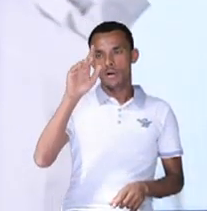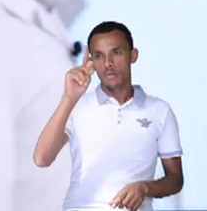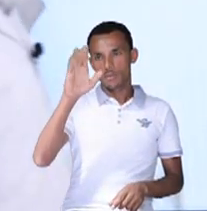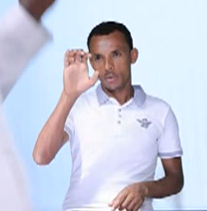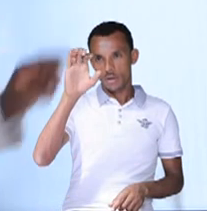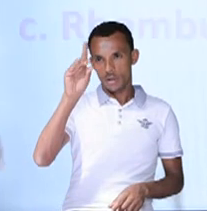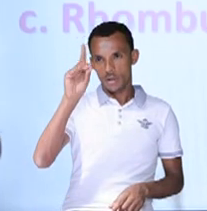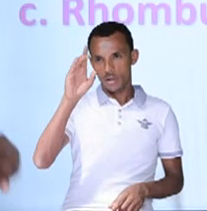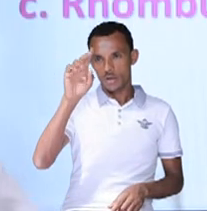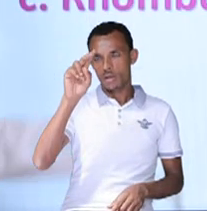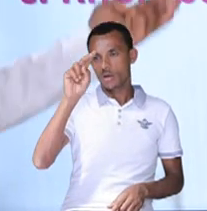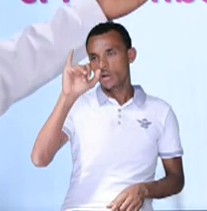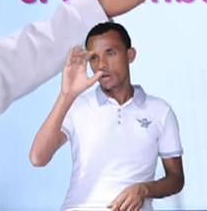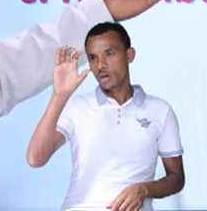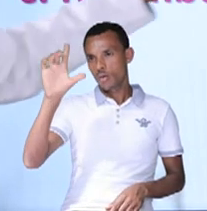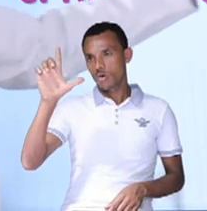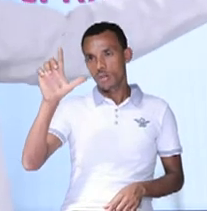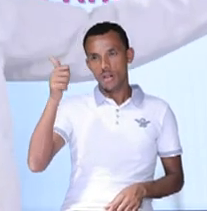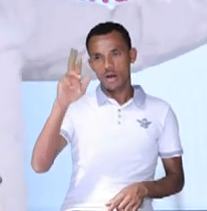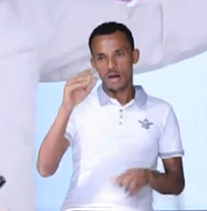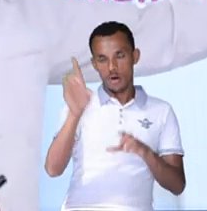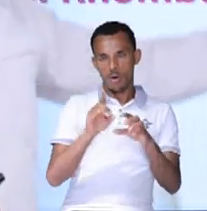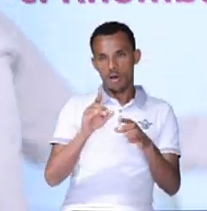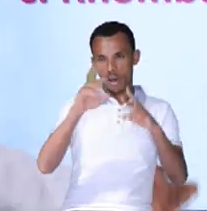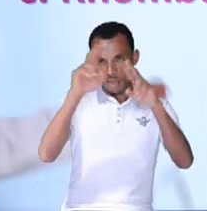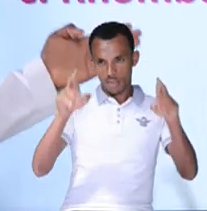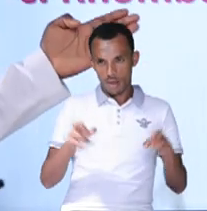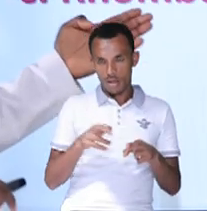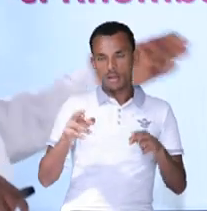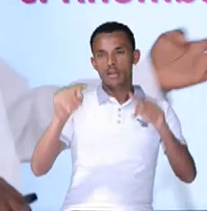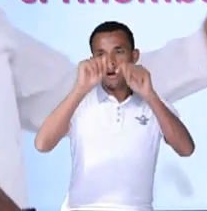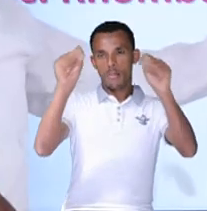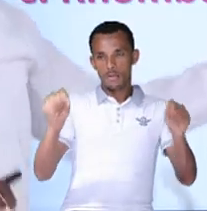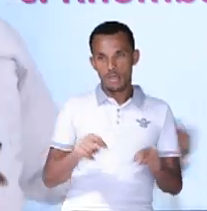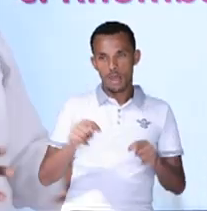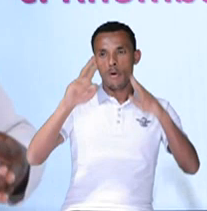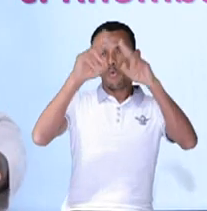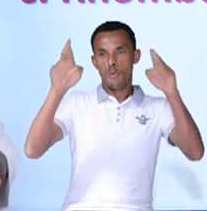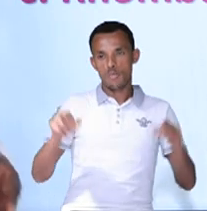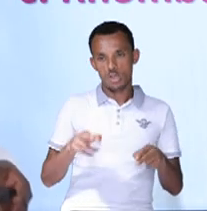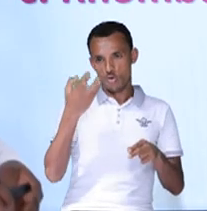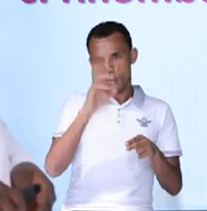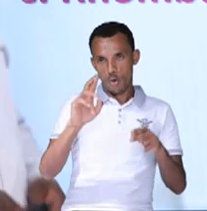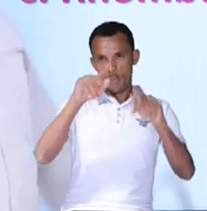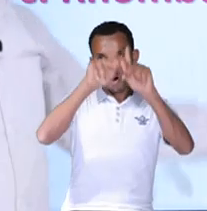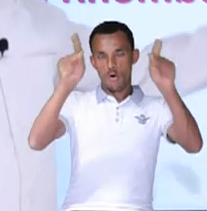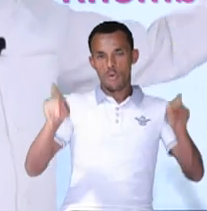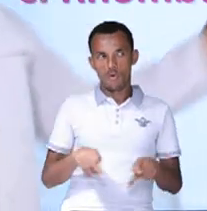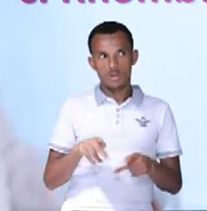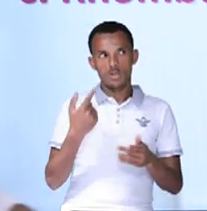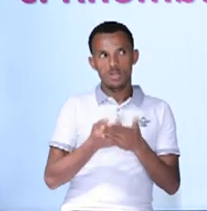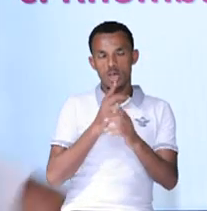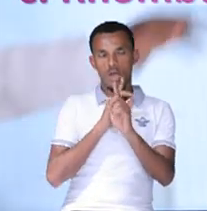diagonal. So rectangles, B, trapezium, rhombus, parallelogram. So